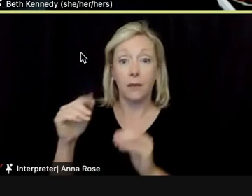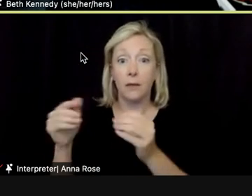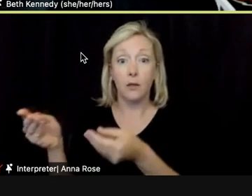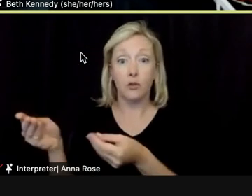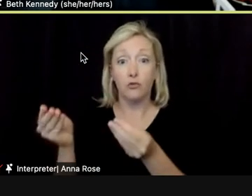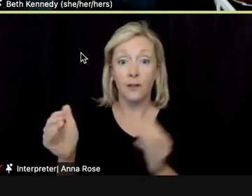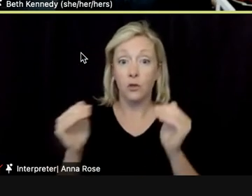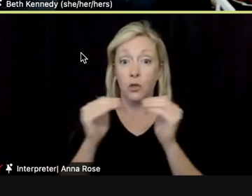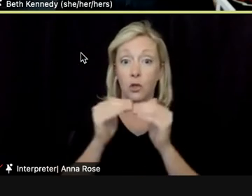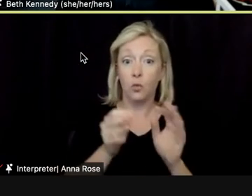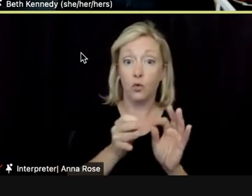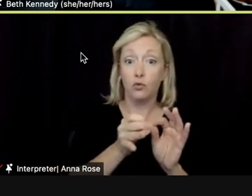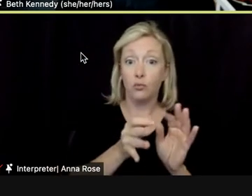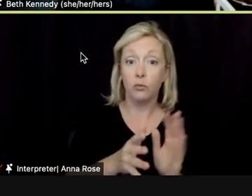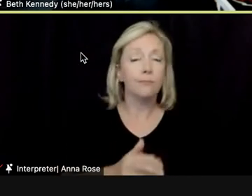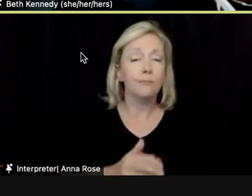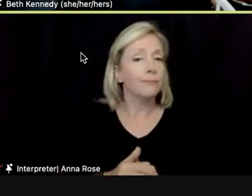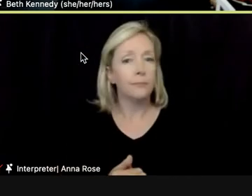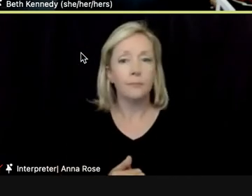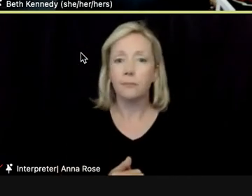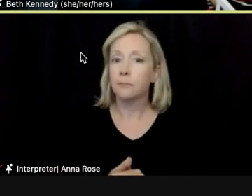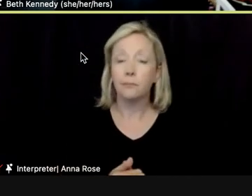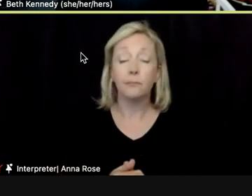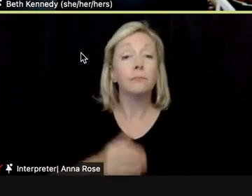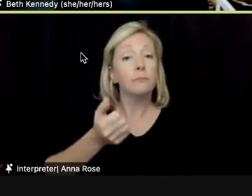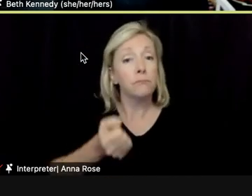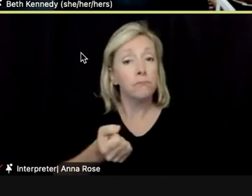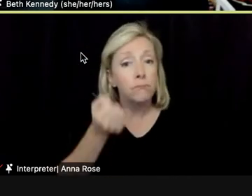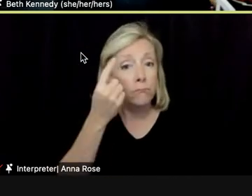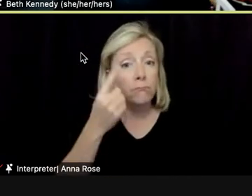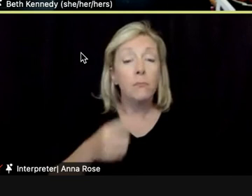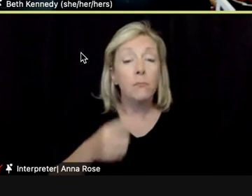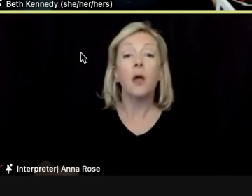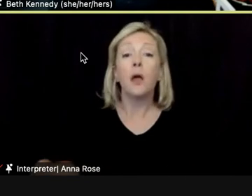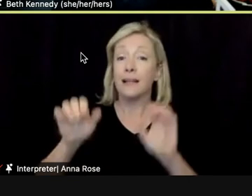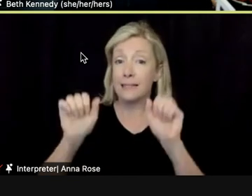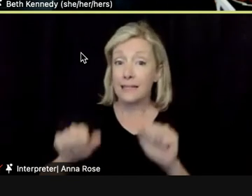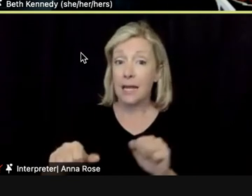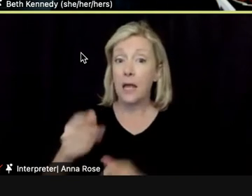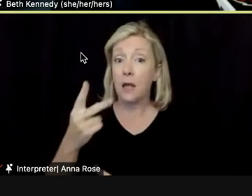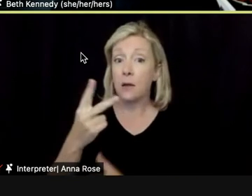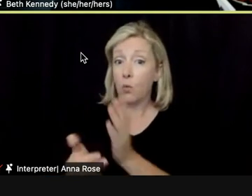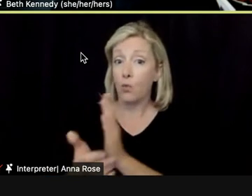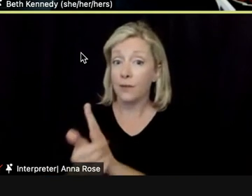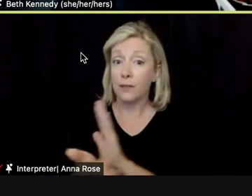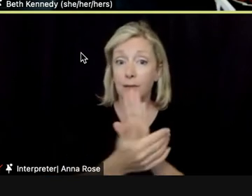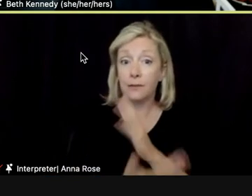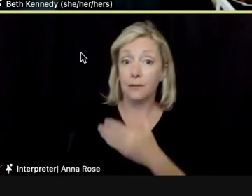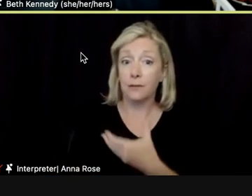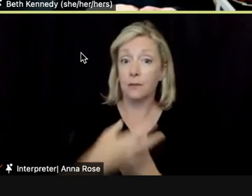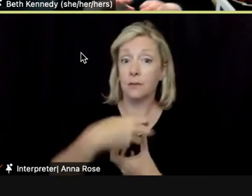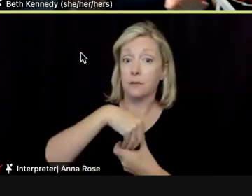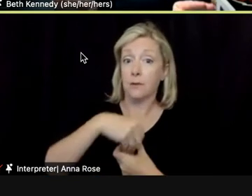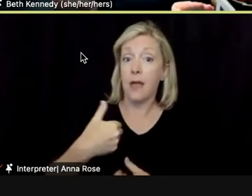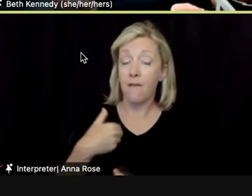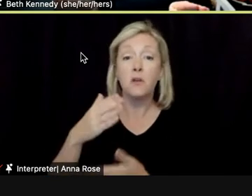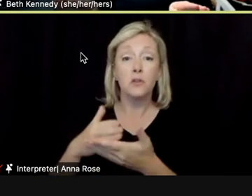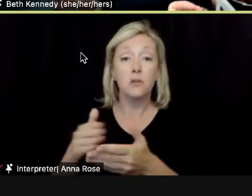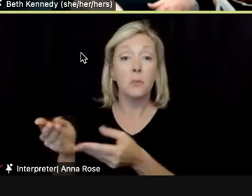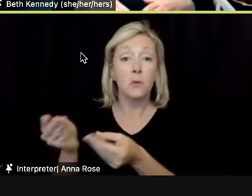interpreter. Now, having said that, an intervener can also be an interpreter. Some of them are, but they're